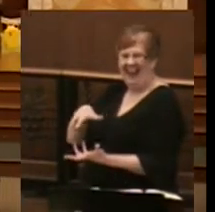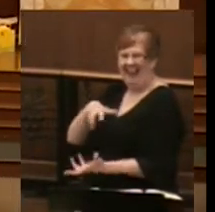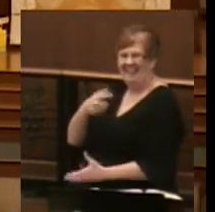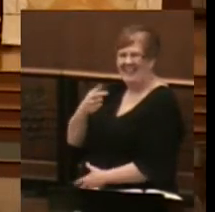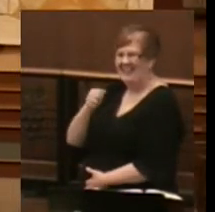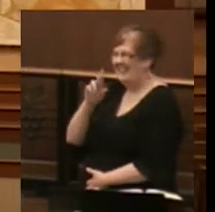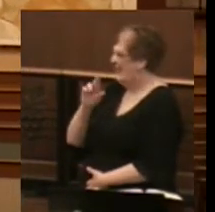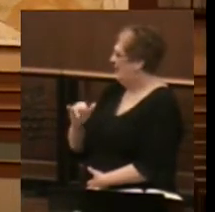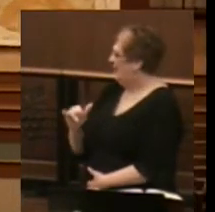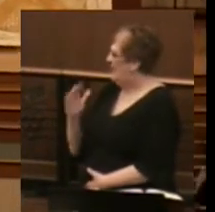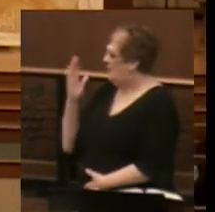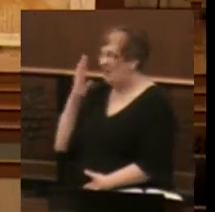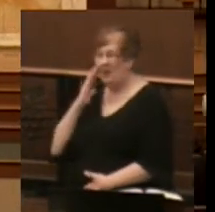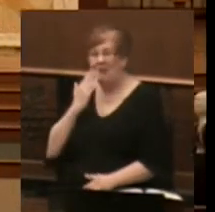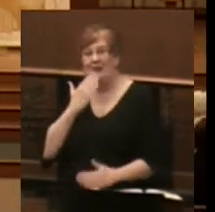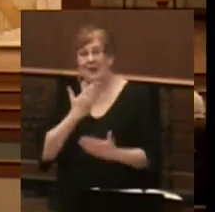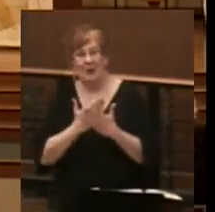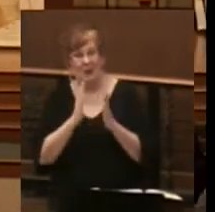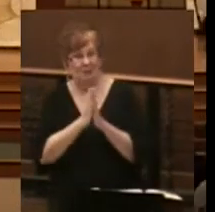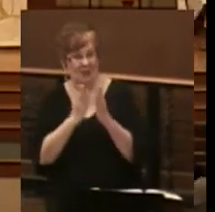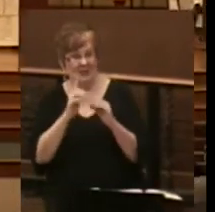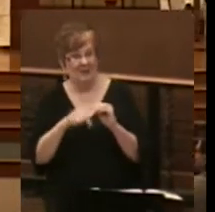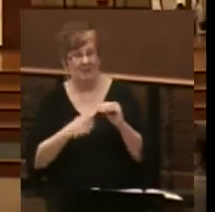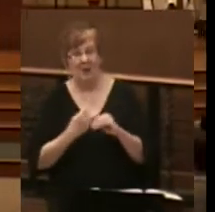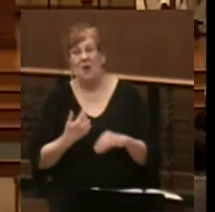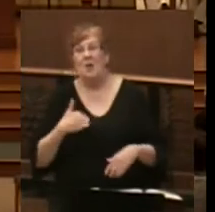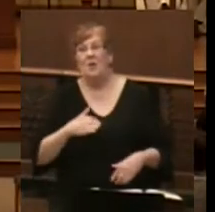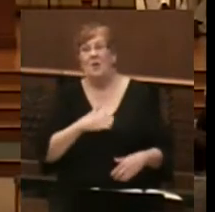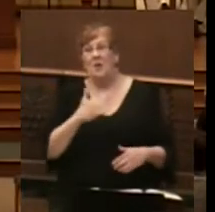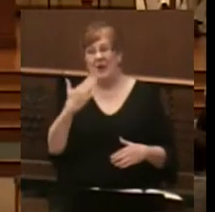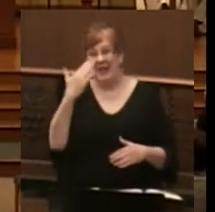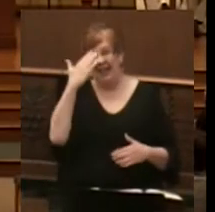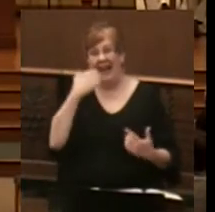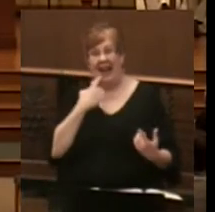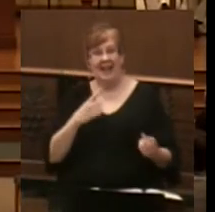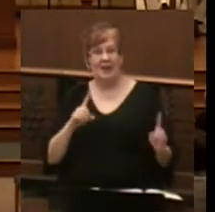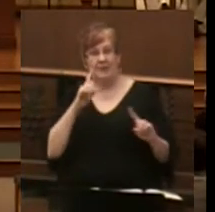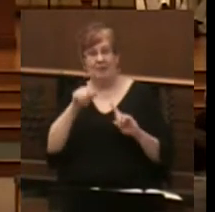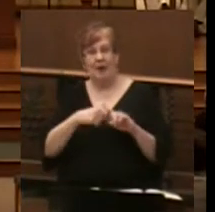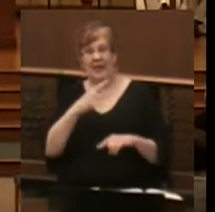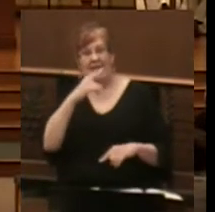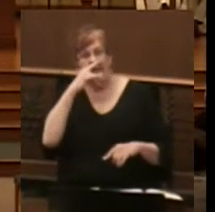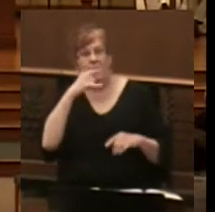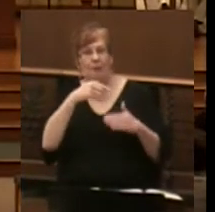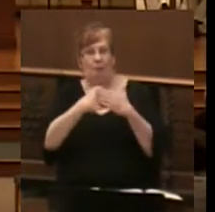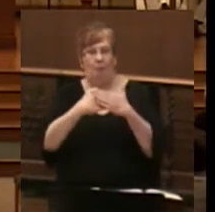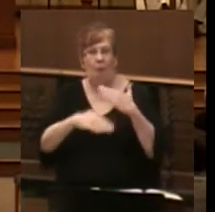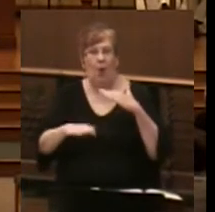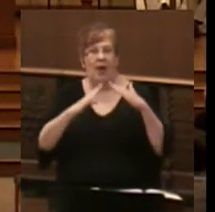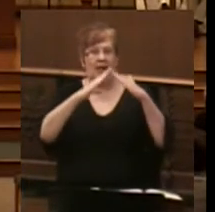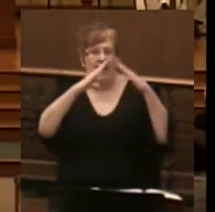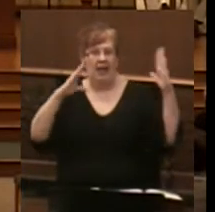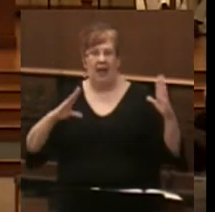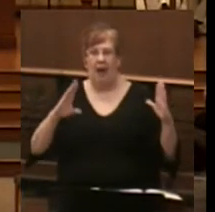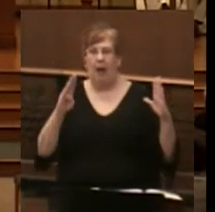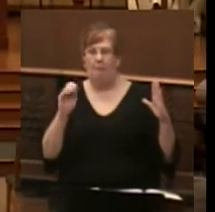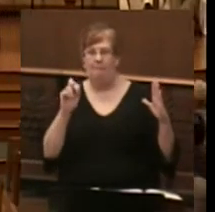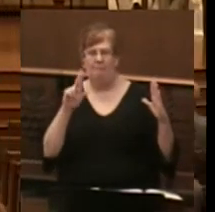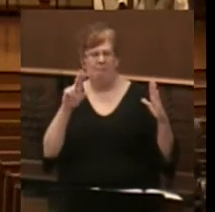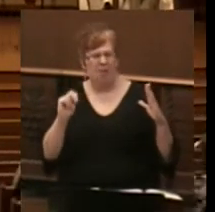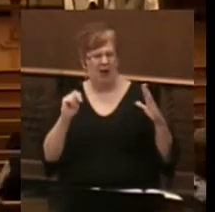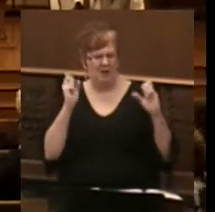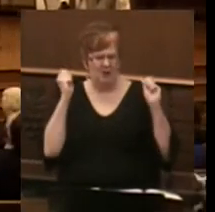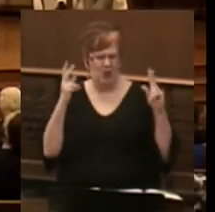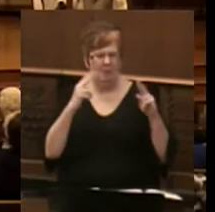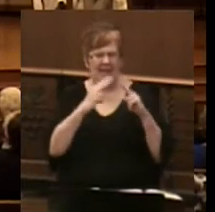We know what the good book's about. We know it's about a kid born in a barn. And this kid's called so many names, we